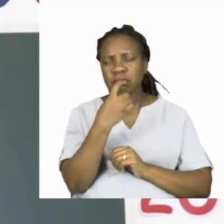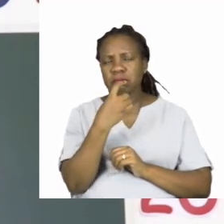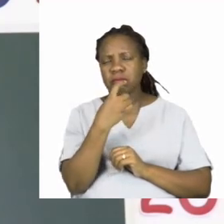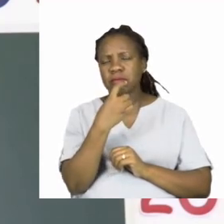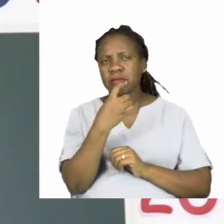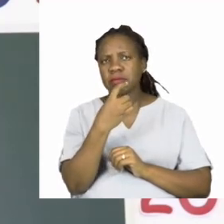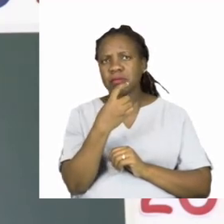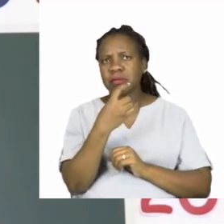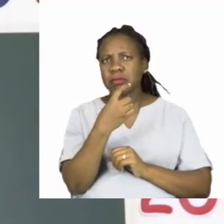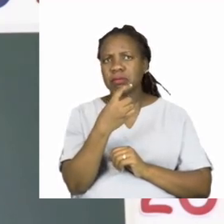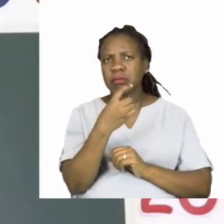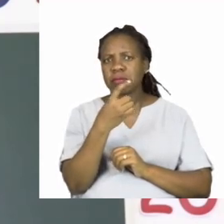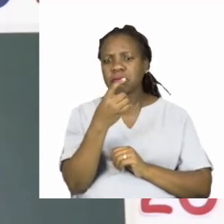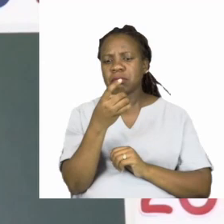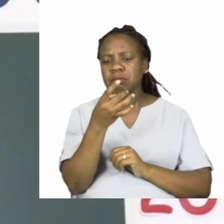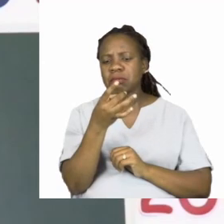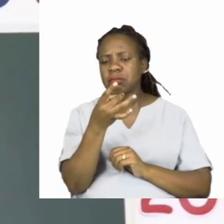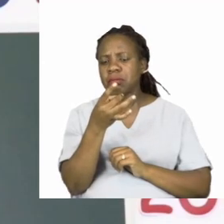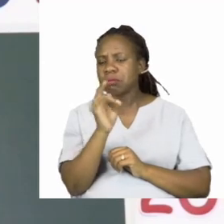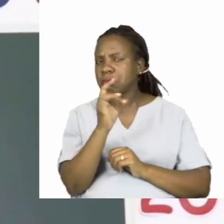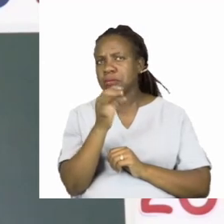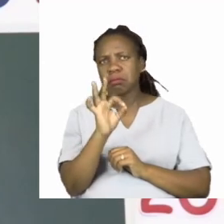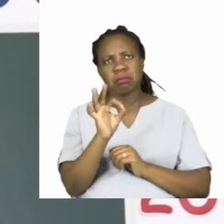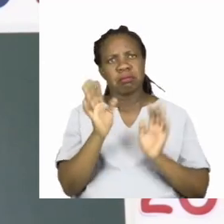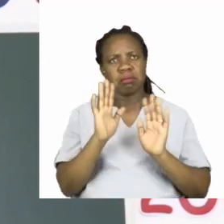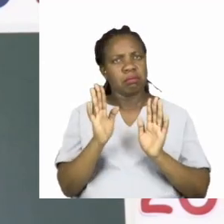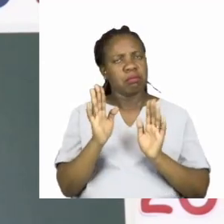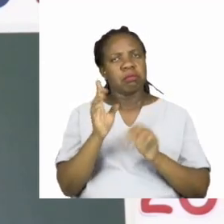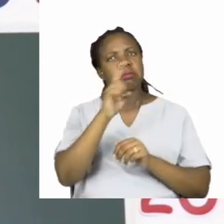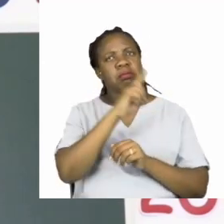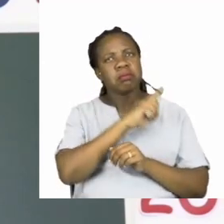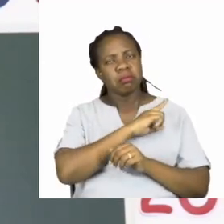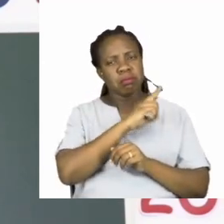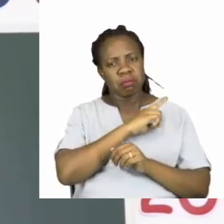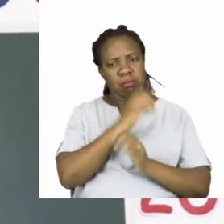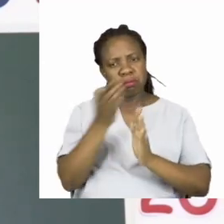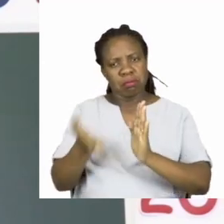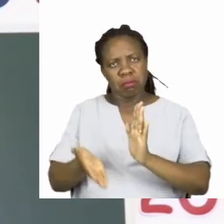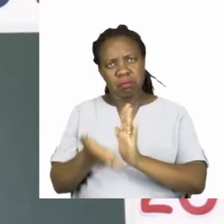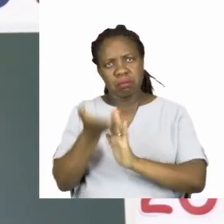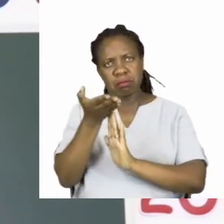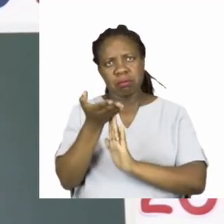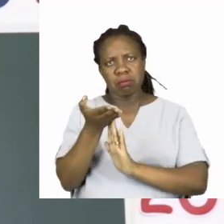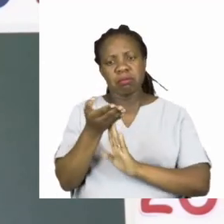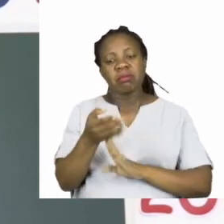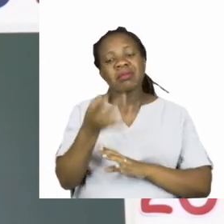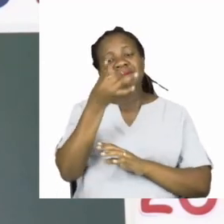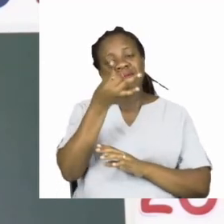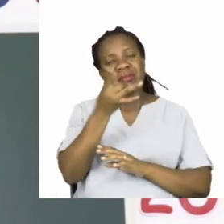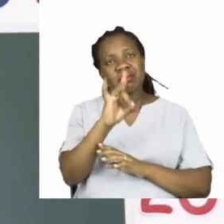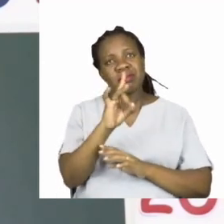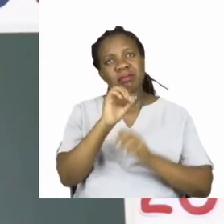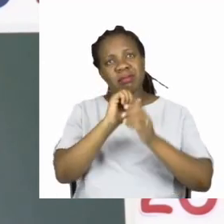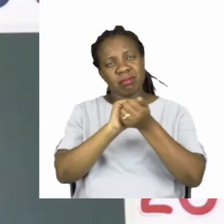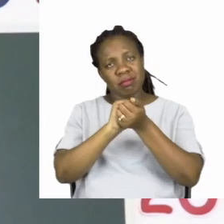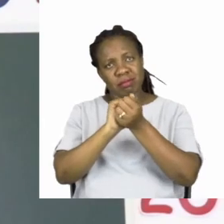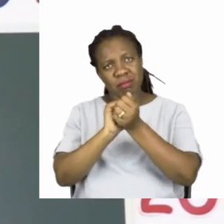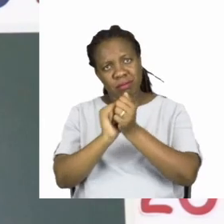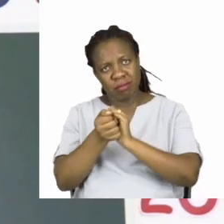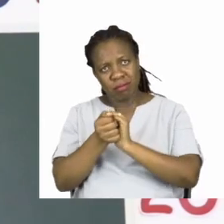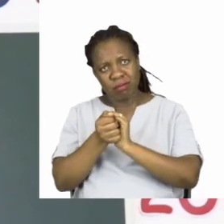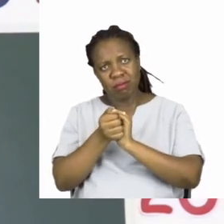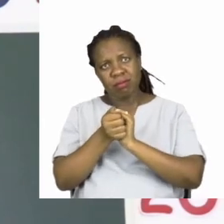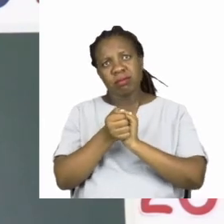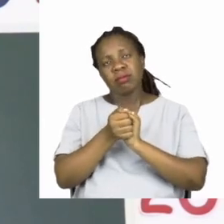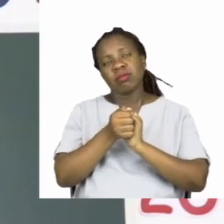say 8 because we're rounding to the next one. This 8 changes to a